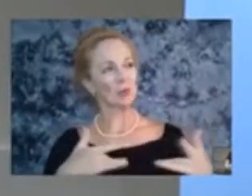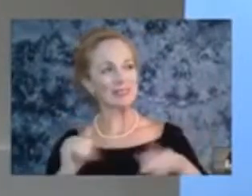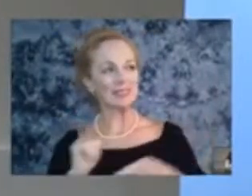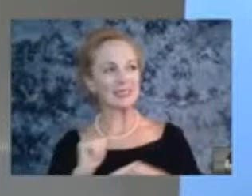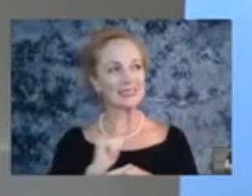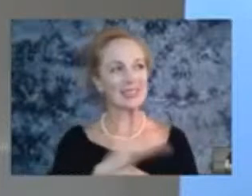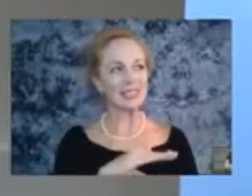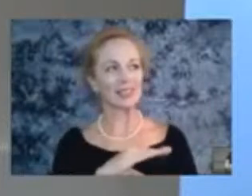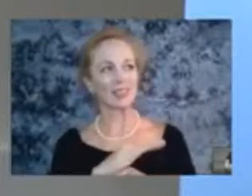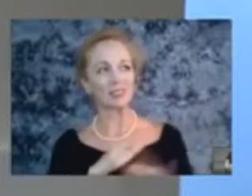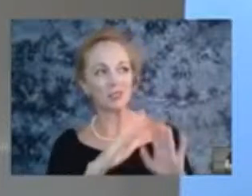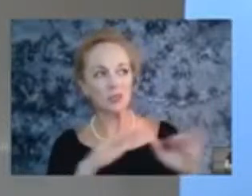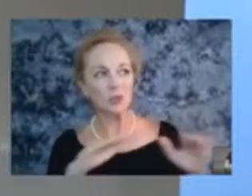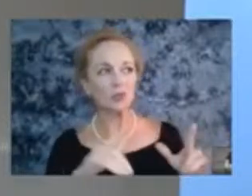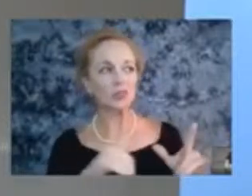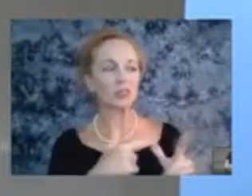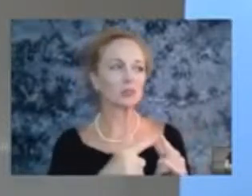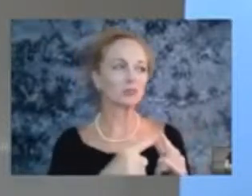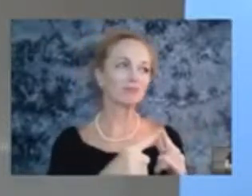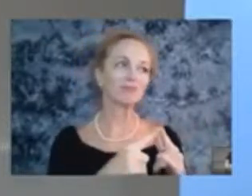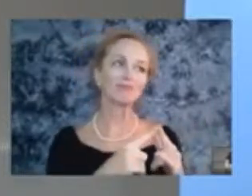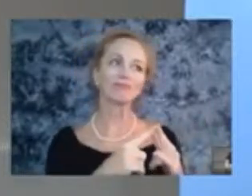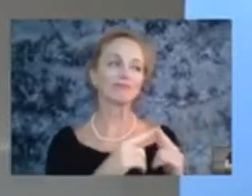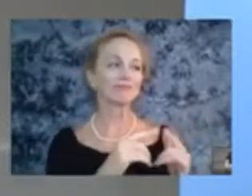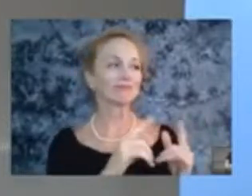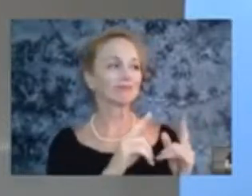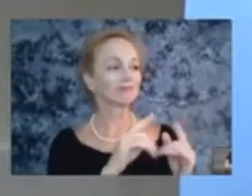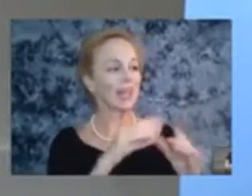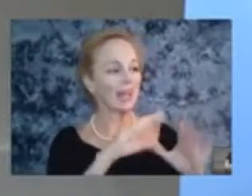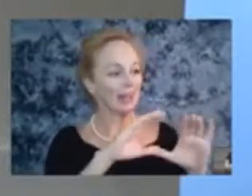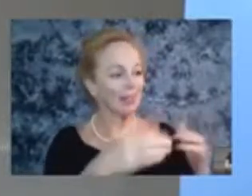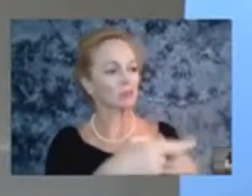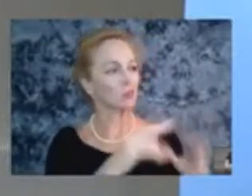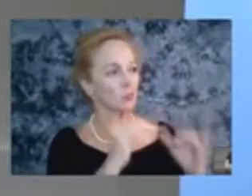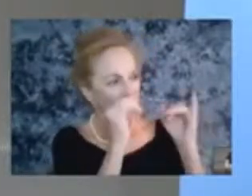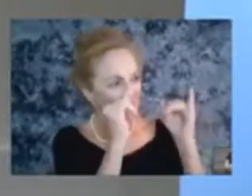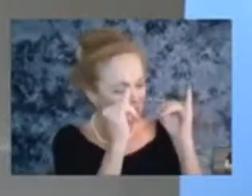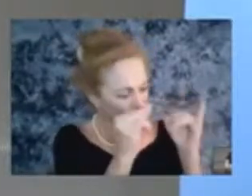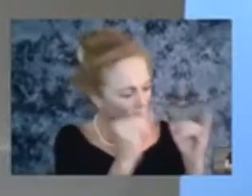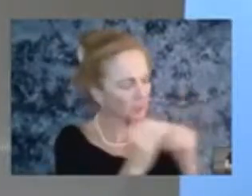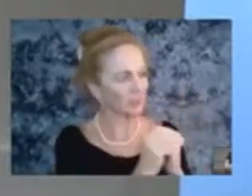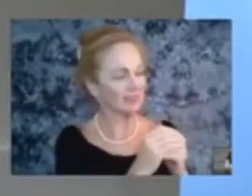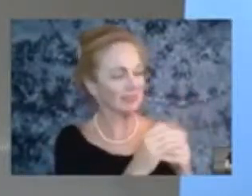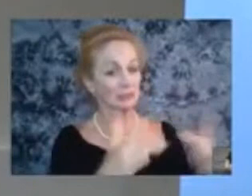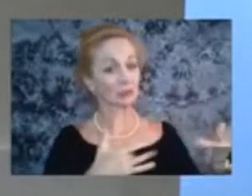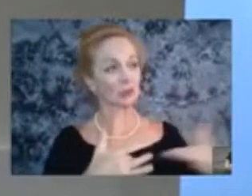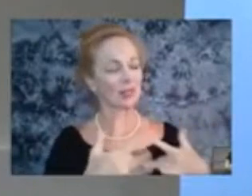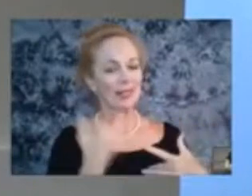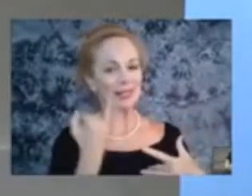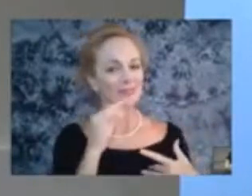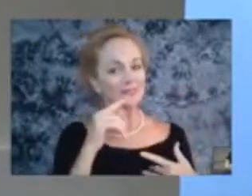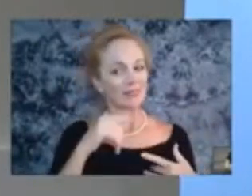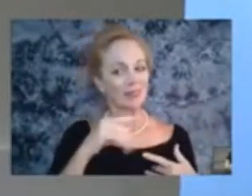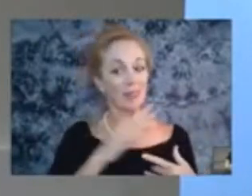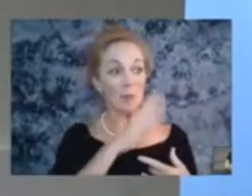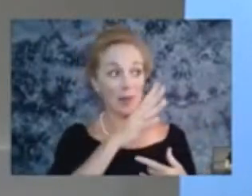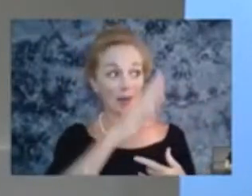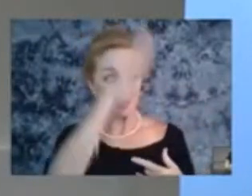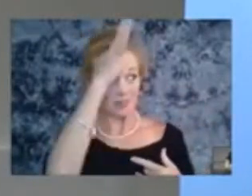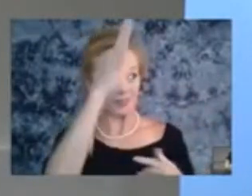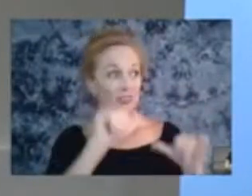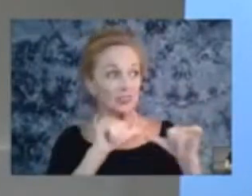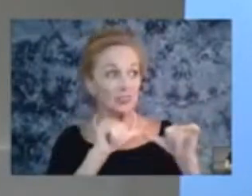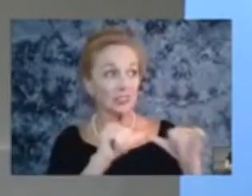instruction. Are they going to, if they continue to be concerned enough not to want their